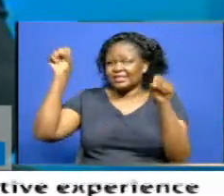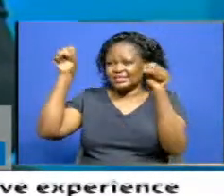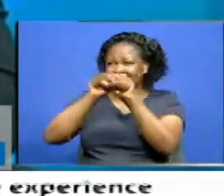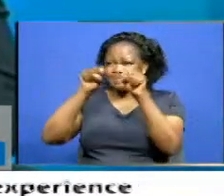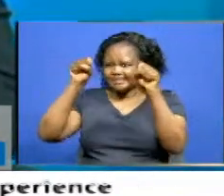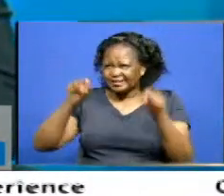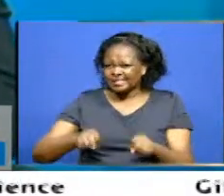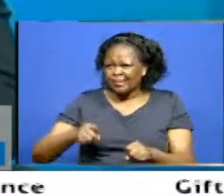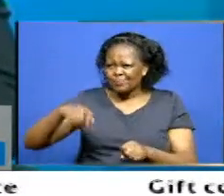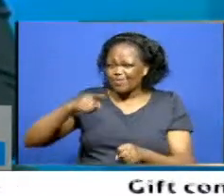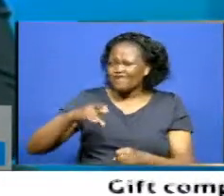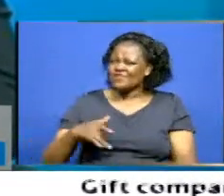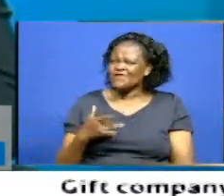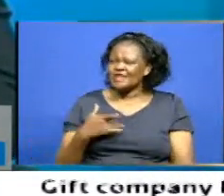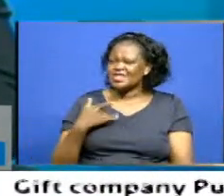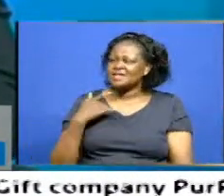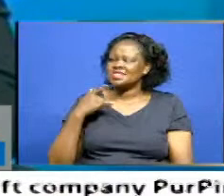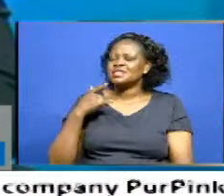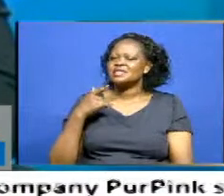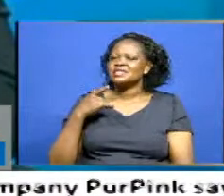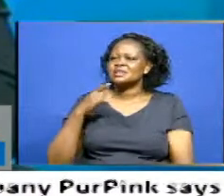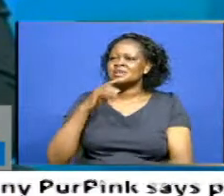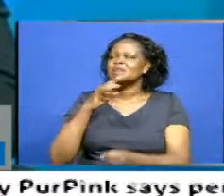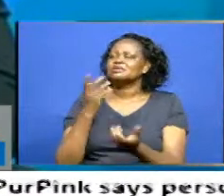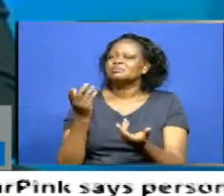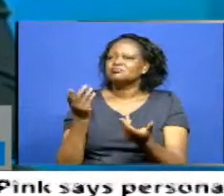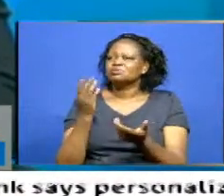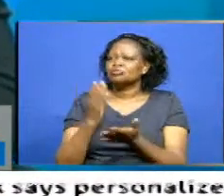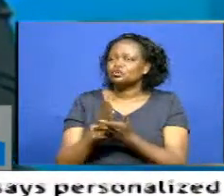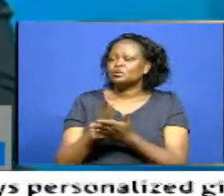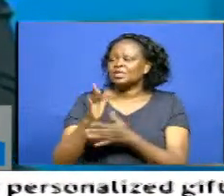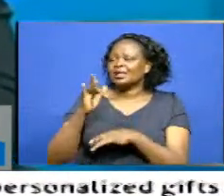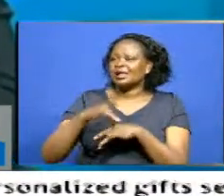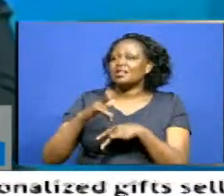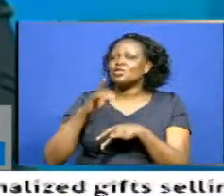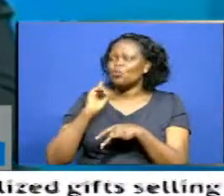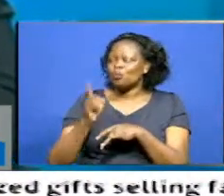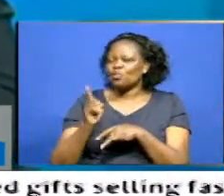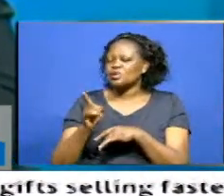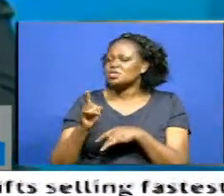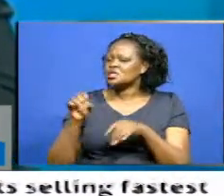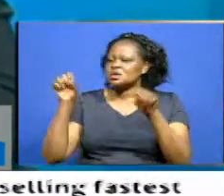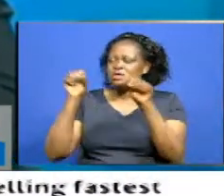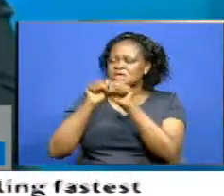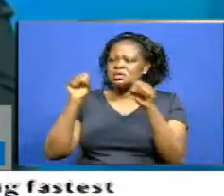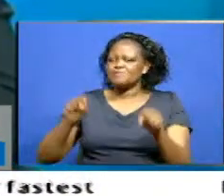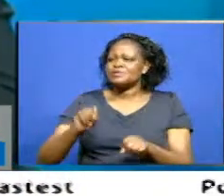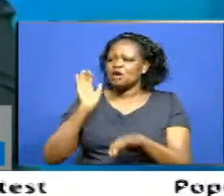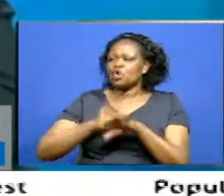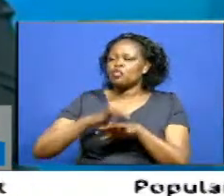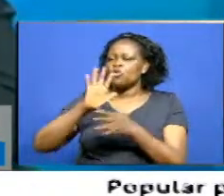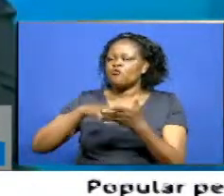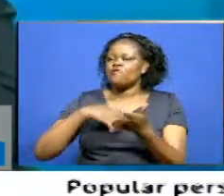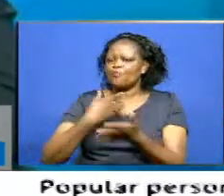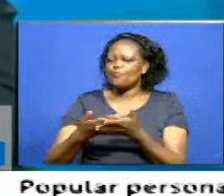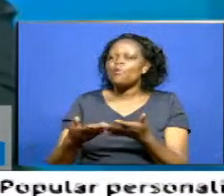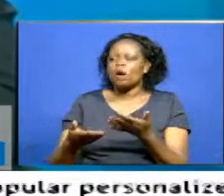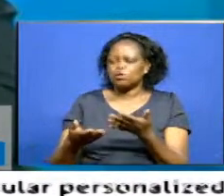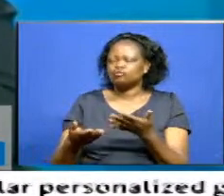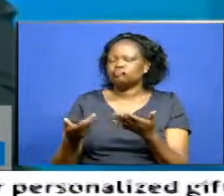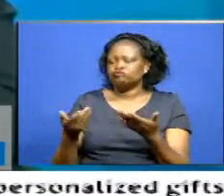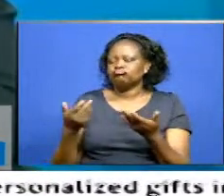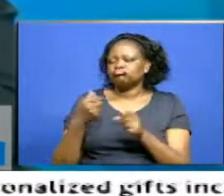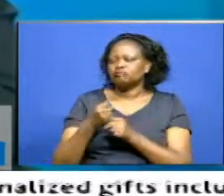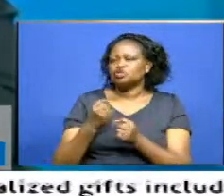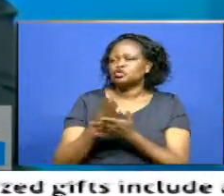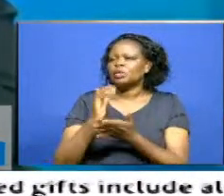feel strengthening the Urban Early Warning, Early Action System can provide a very good framework, for example, to guarantee the social